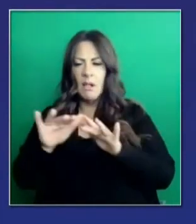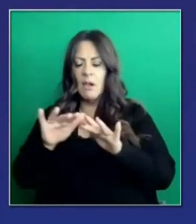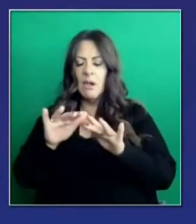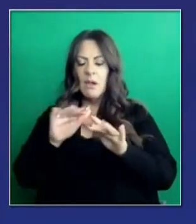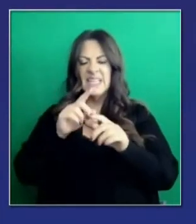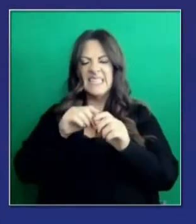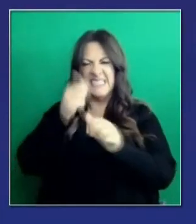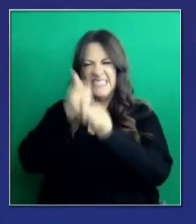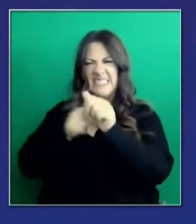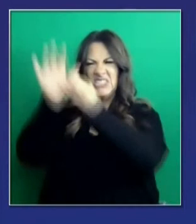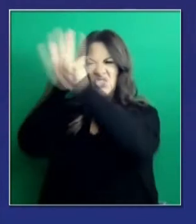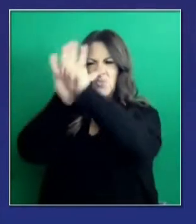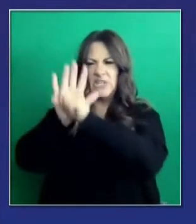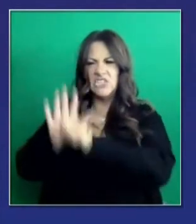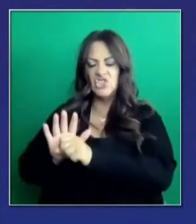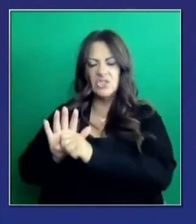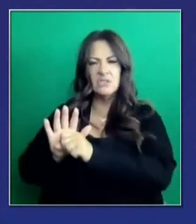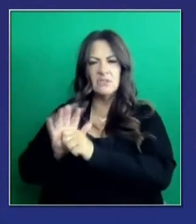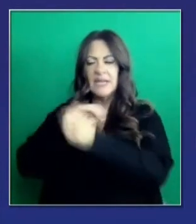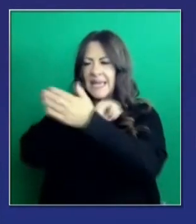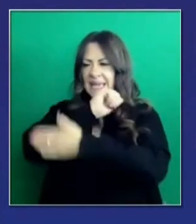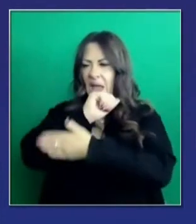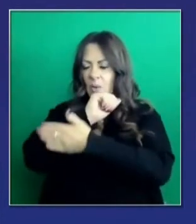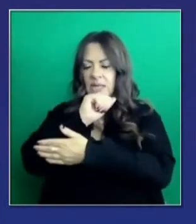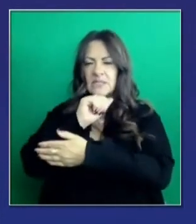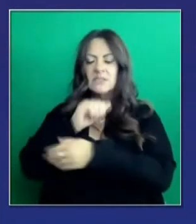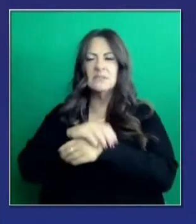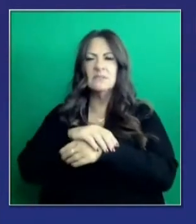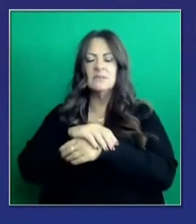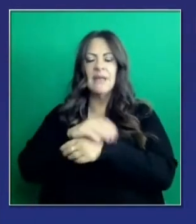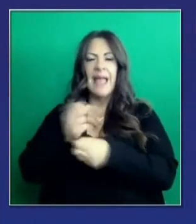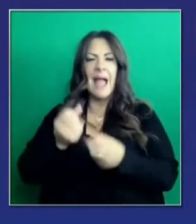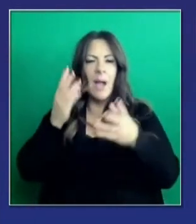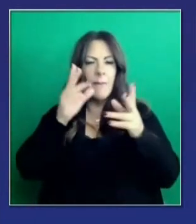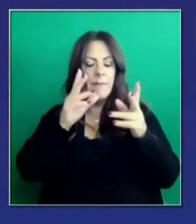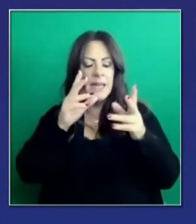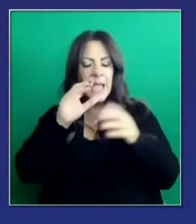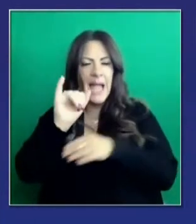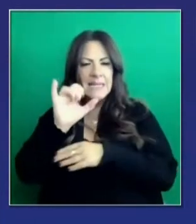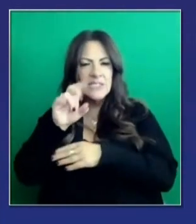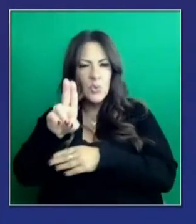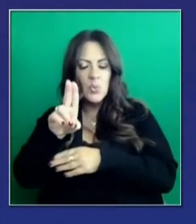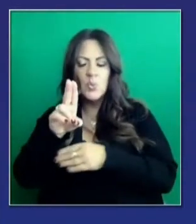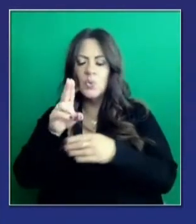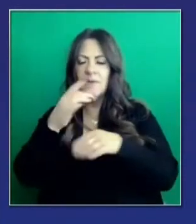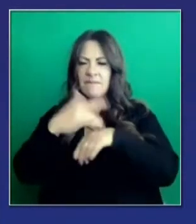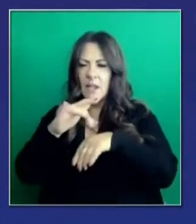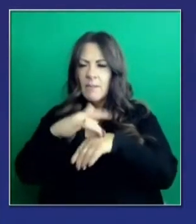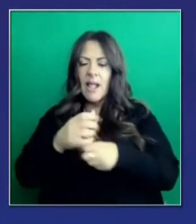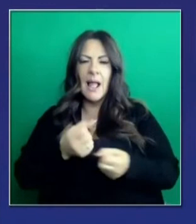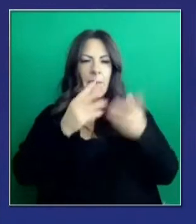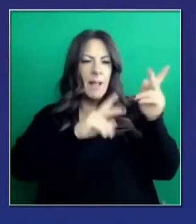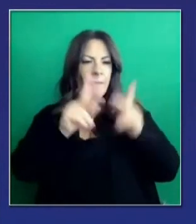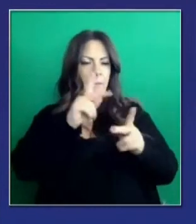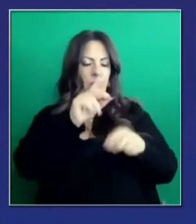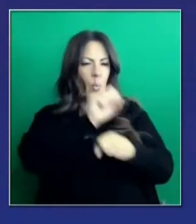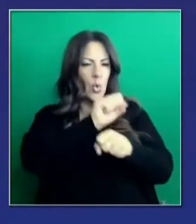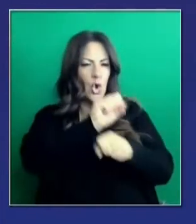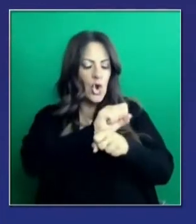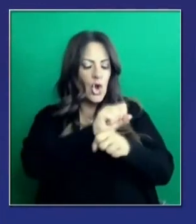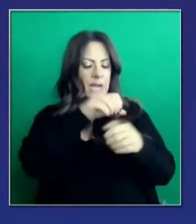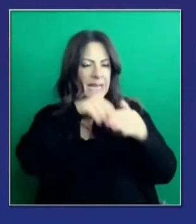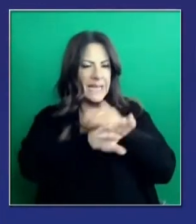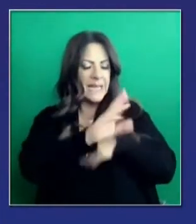region, looking at ICU capacity broadly defined in terms of our mutual aid, looking at our staffing, where we are, looking at the number of